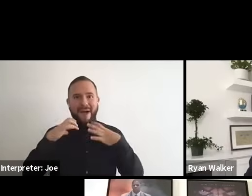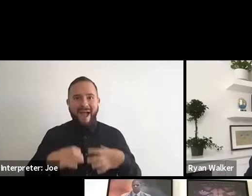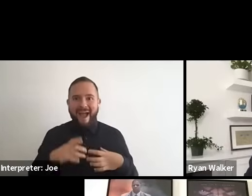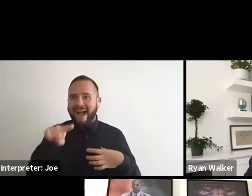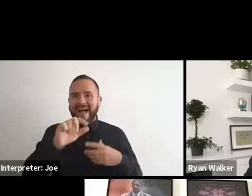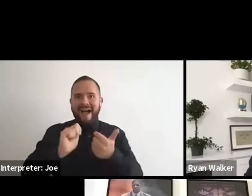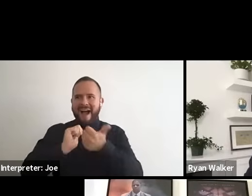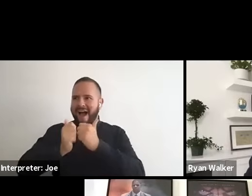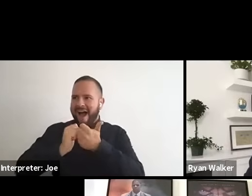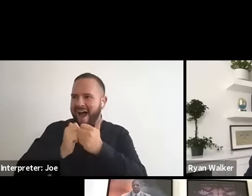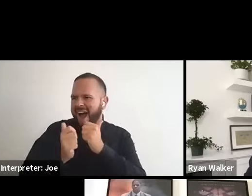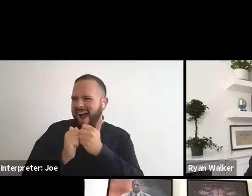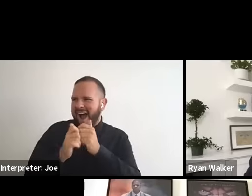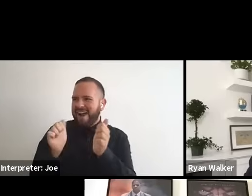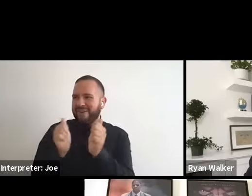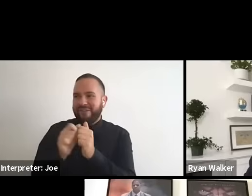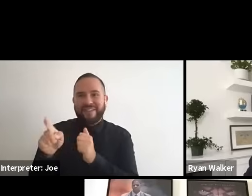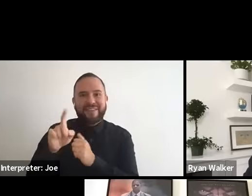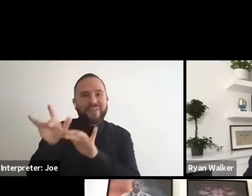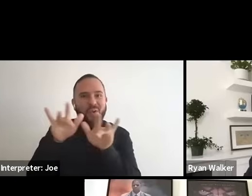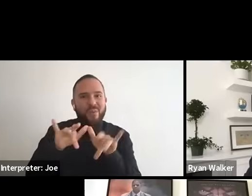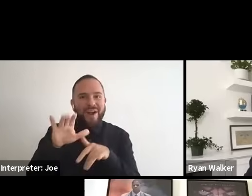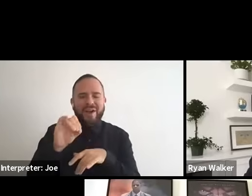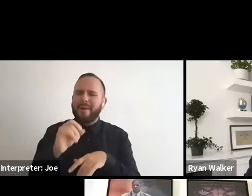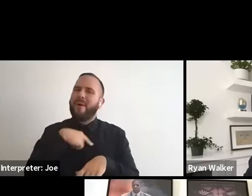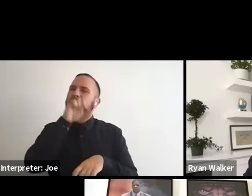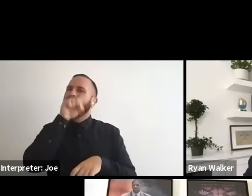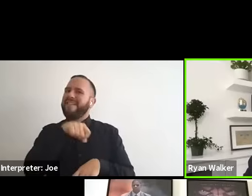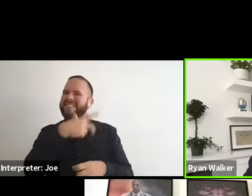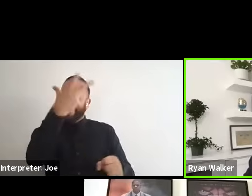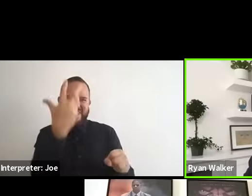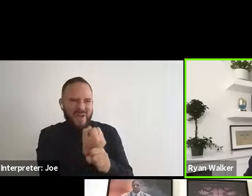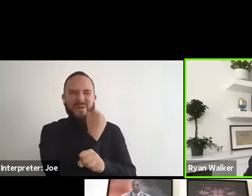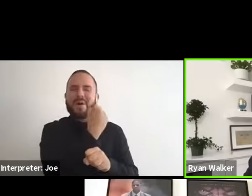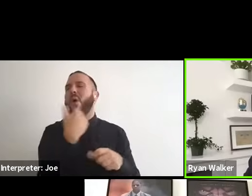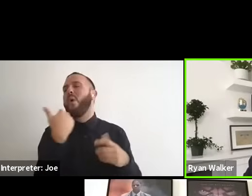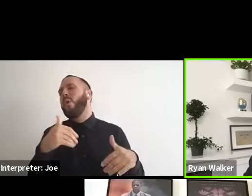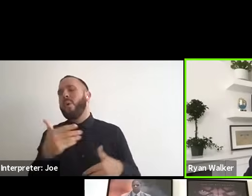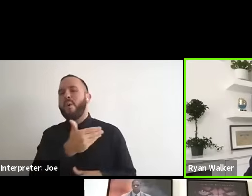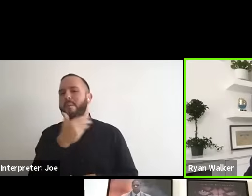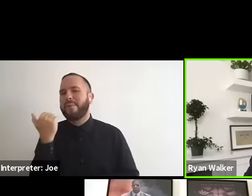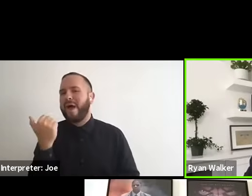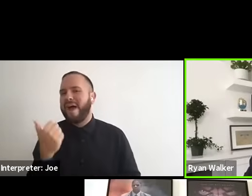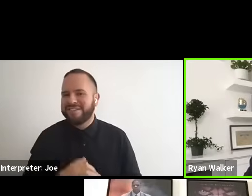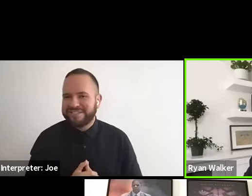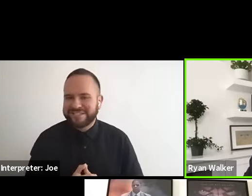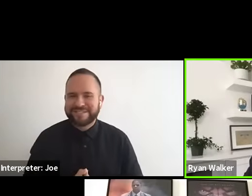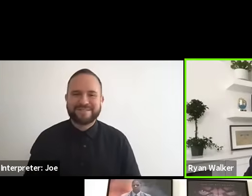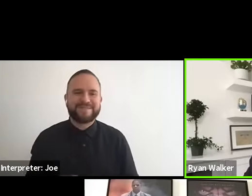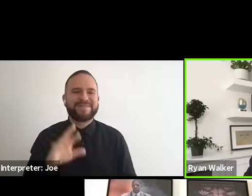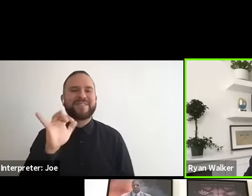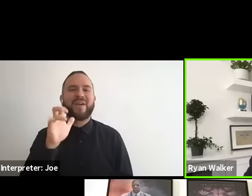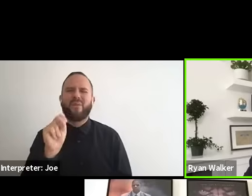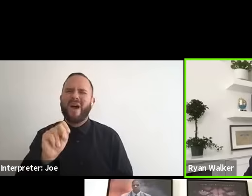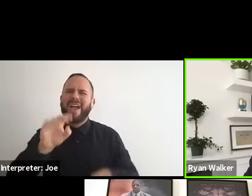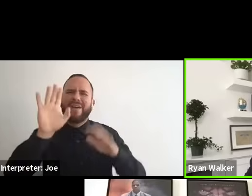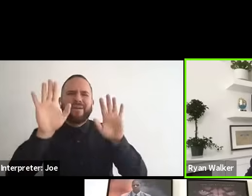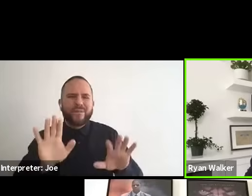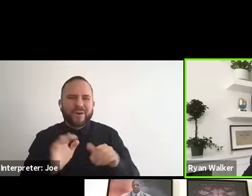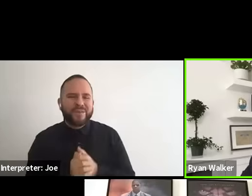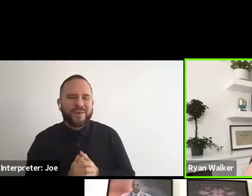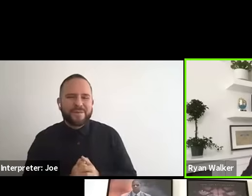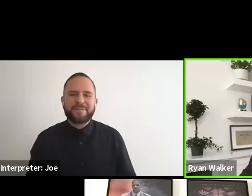with the record company and win. Absolutely. That's wonderful. So,